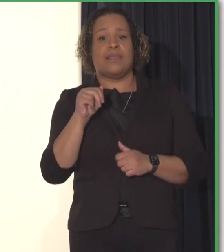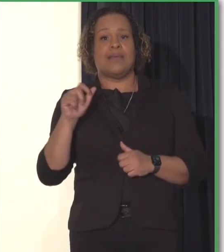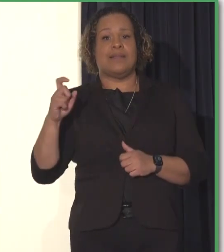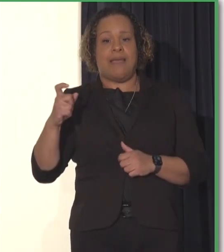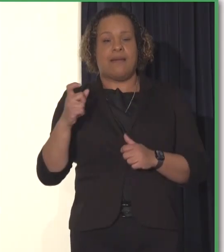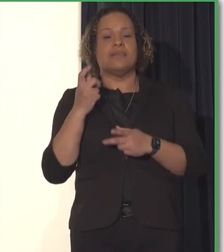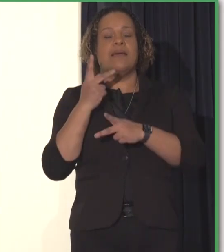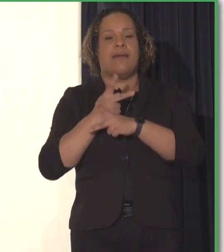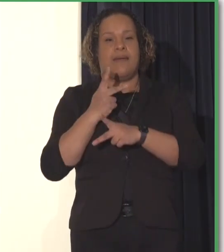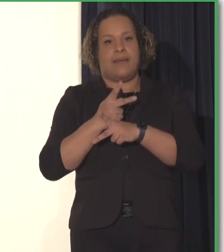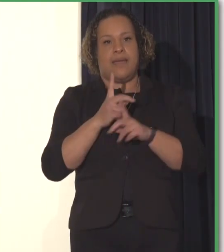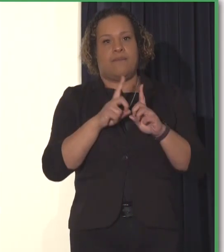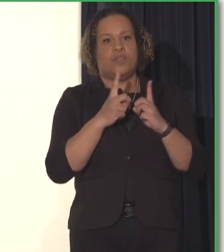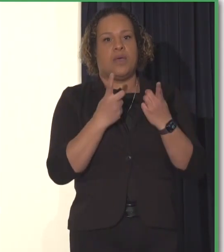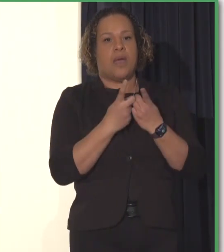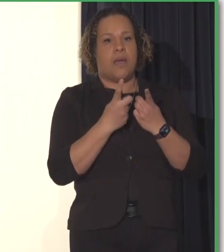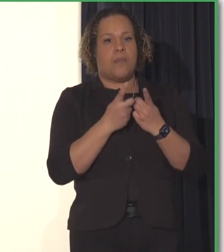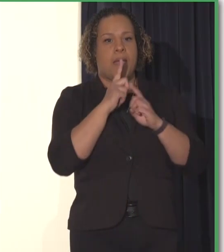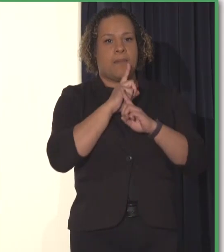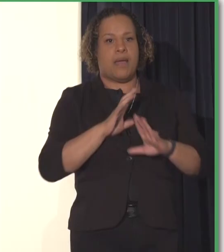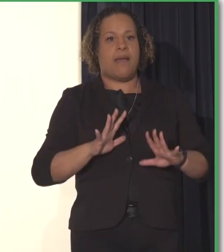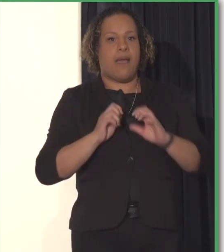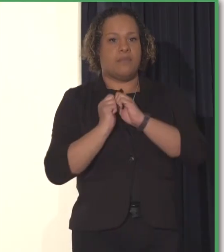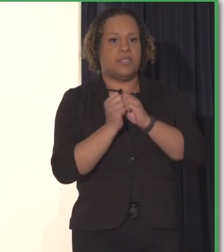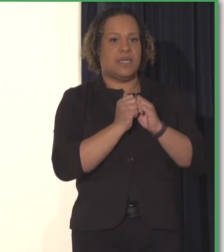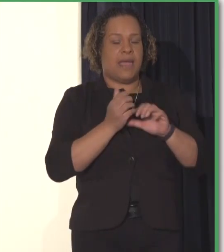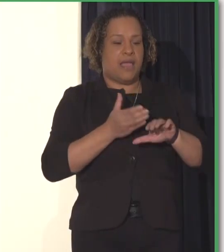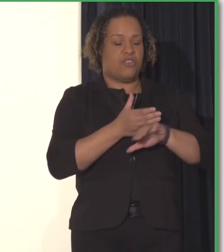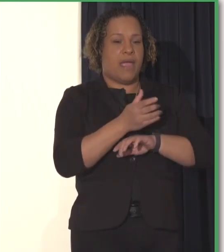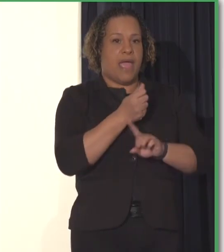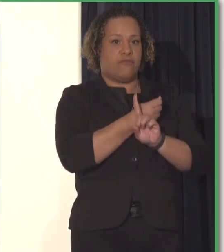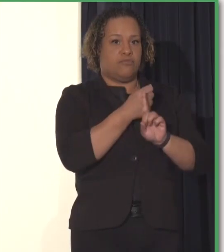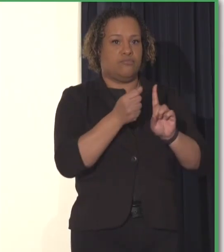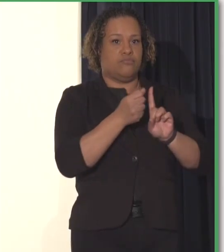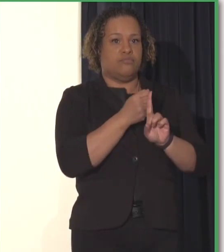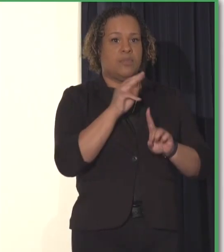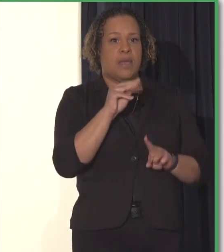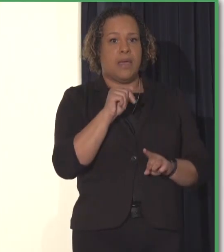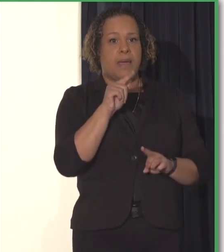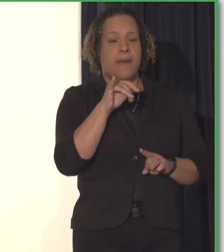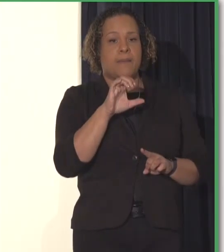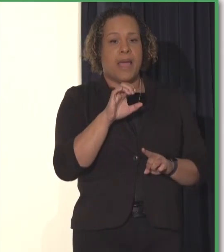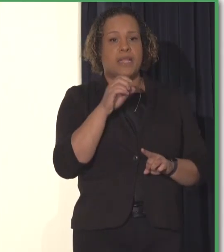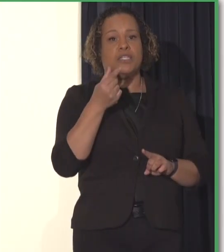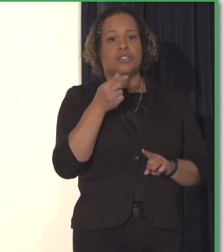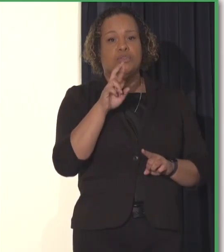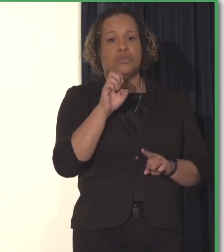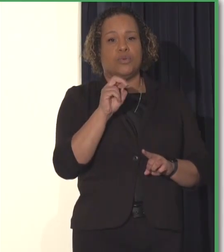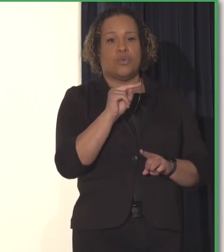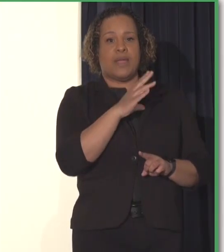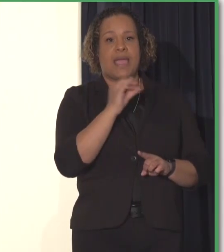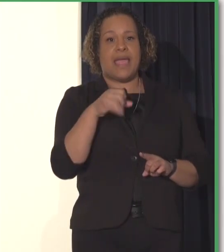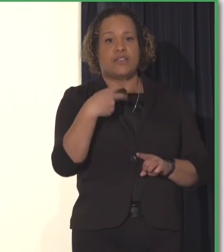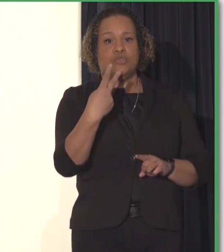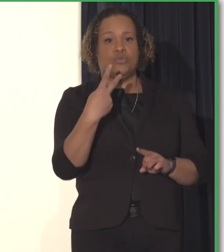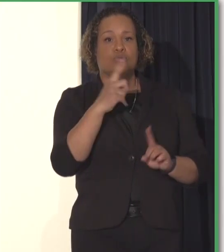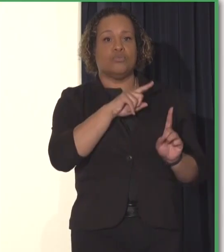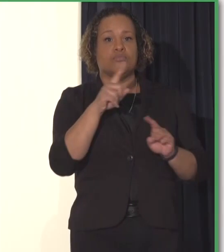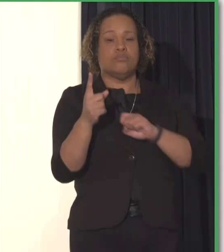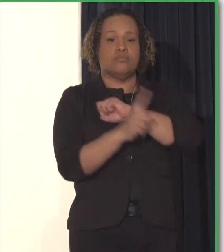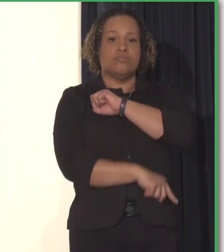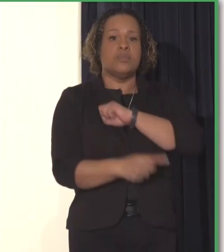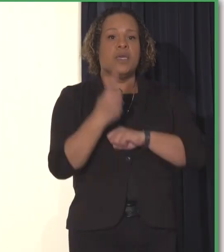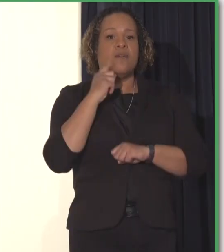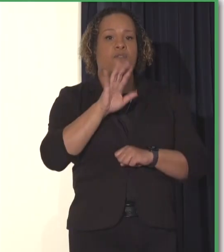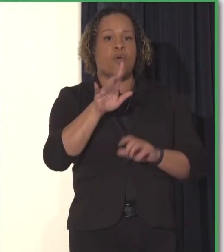after officers fatally beat Malice Green and 2 were convicted of his murder. Chief Knox remained highly respected